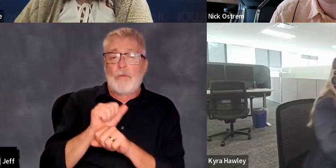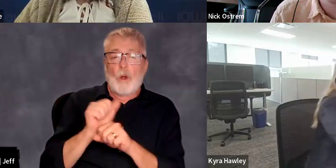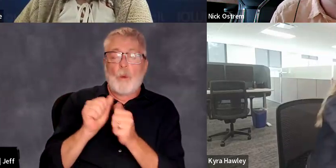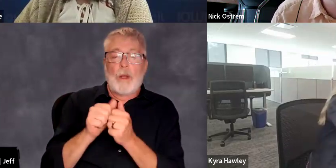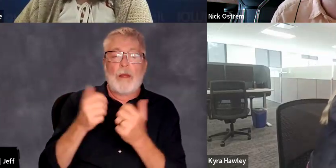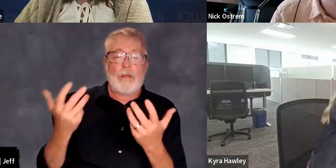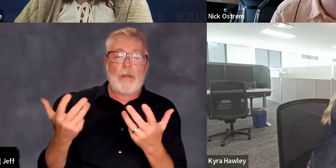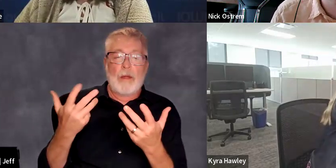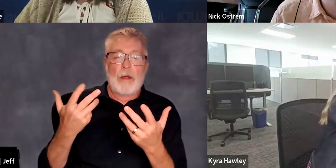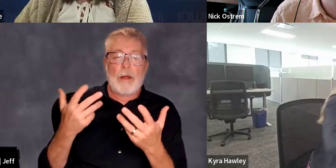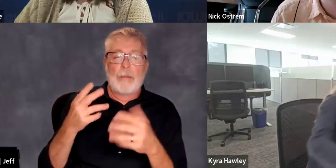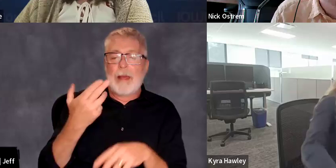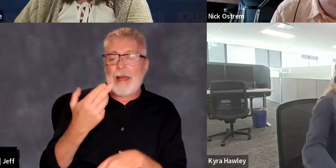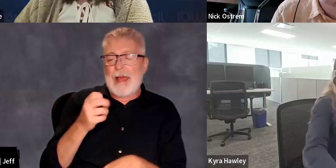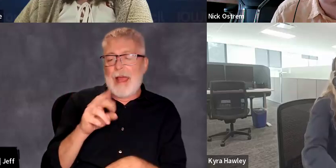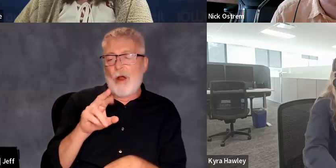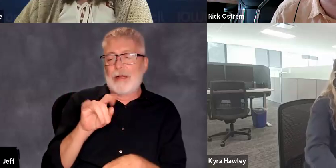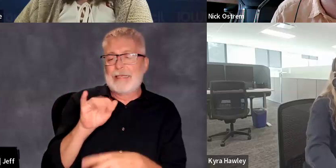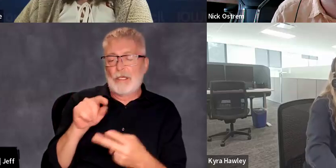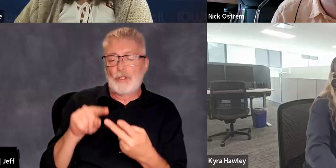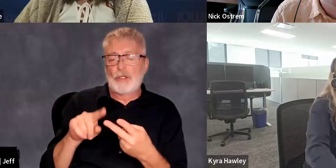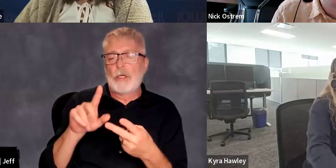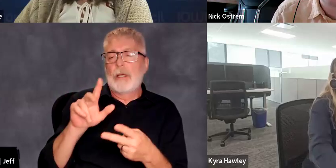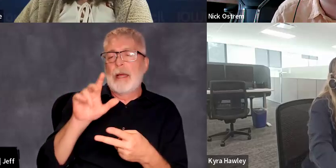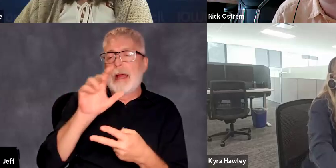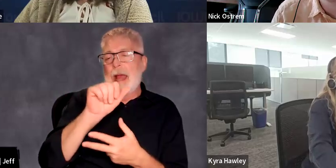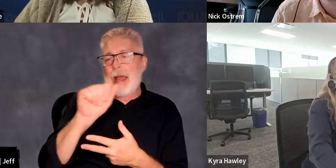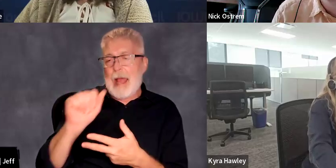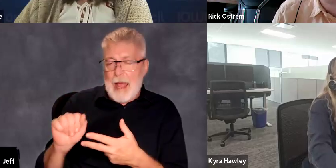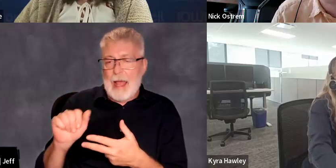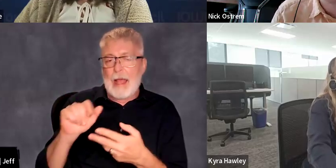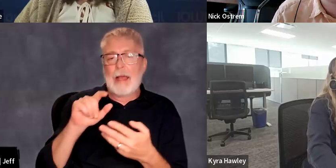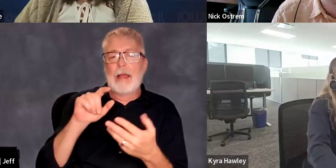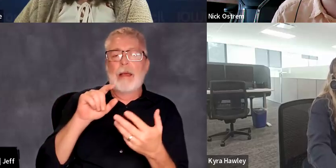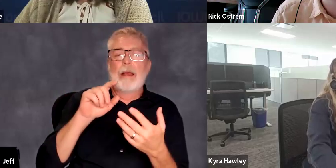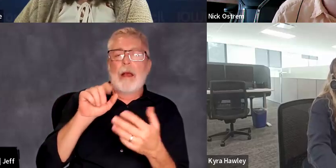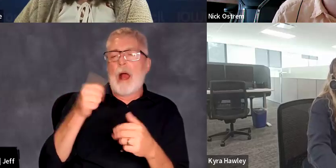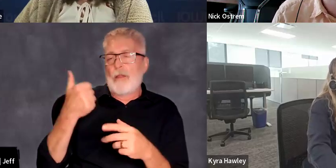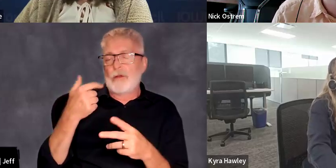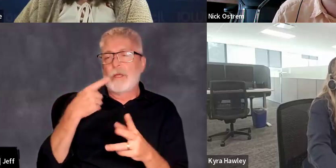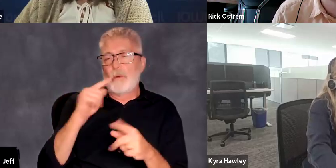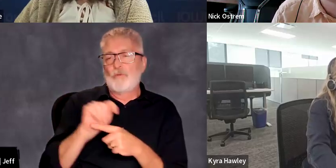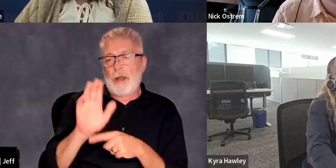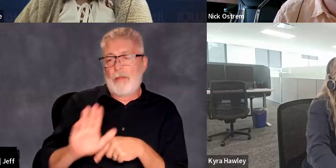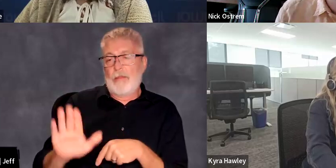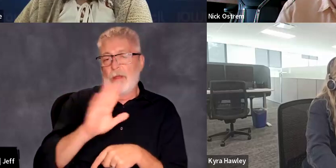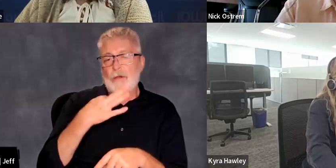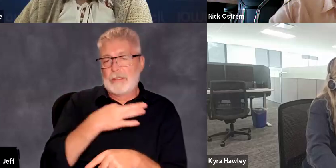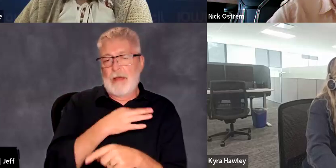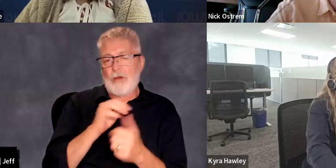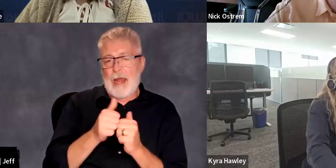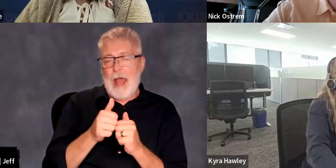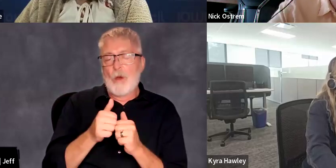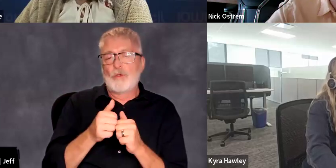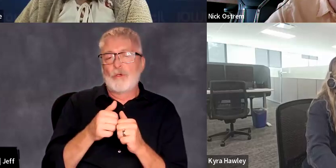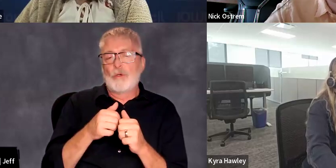We work really closely with Heritage AAA as well as a couple of the other AAAs in the area. And we've trained some of their staff members on like how to go